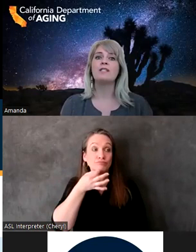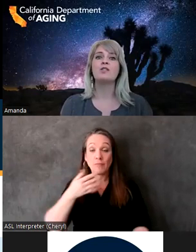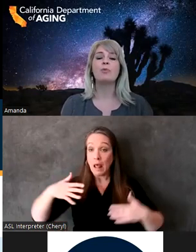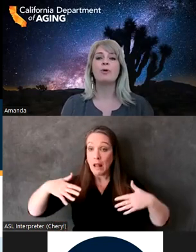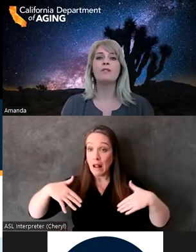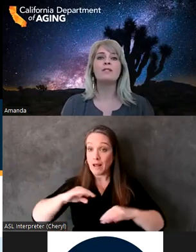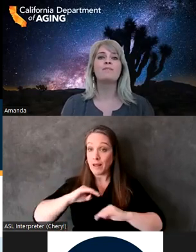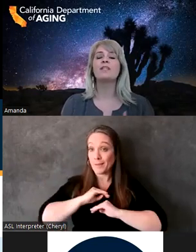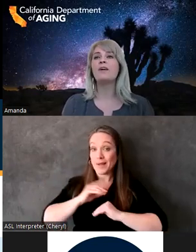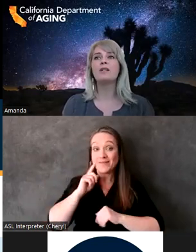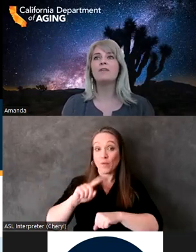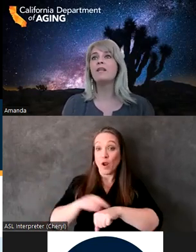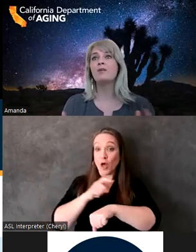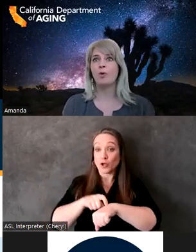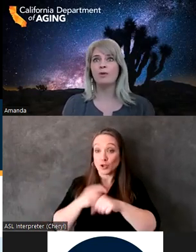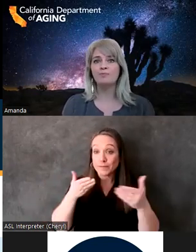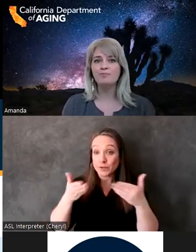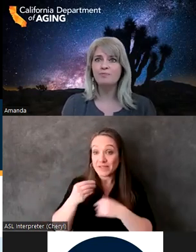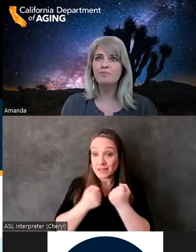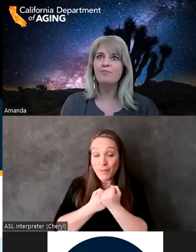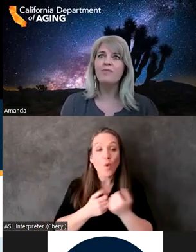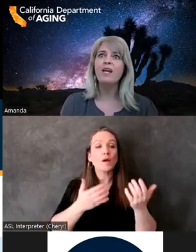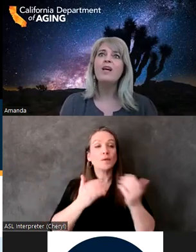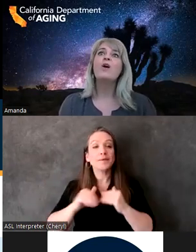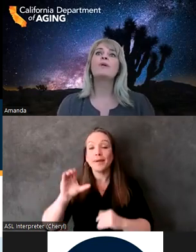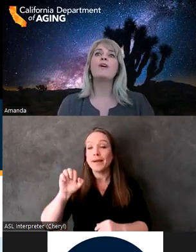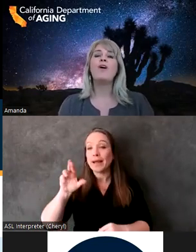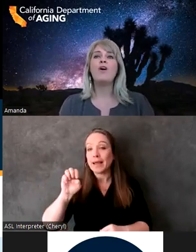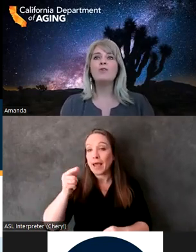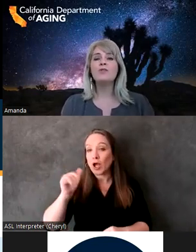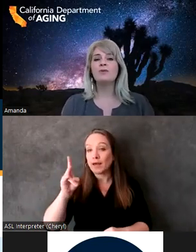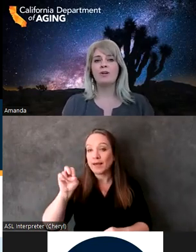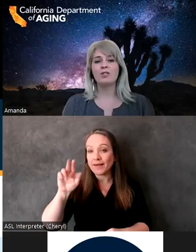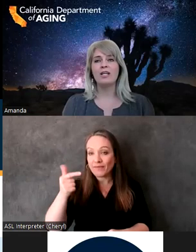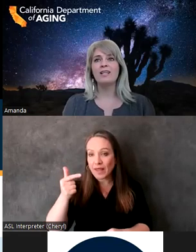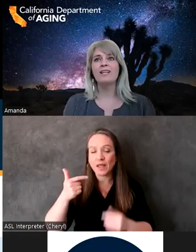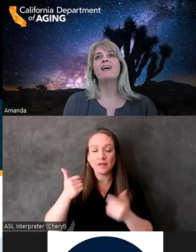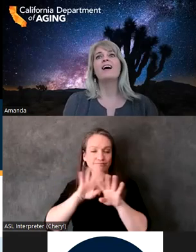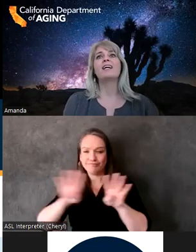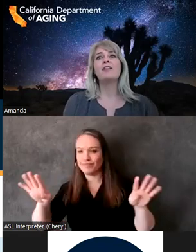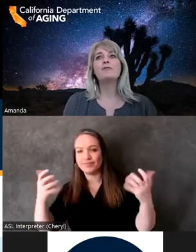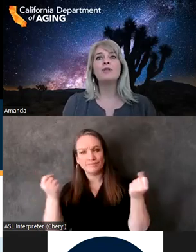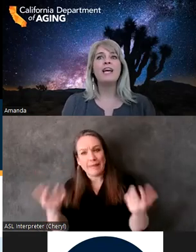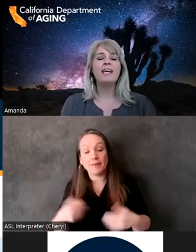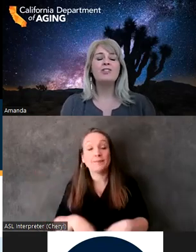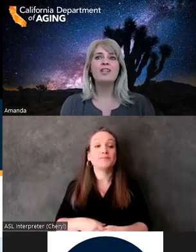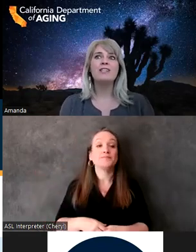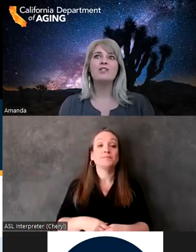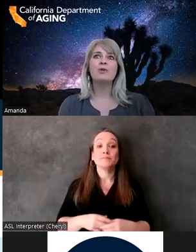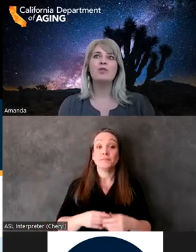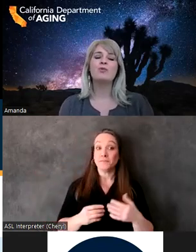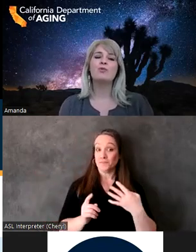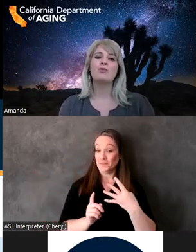services and supports, caregiving, and more. We are also launching a California Aging